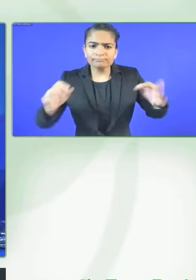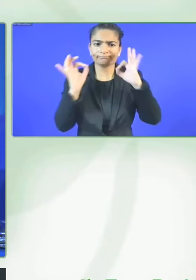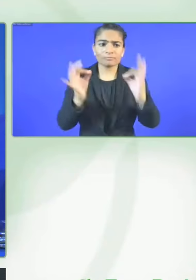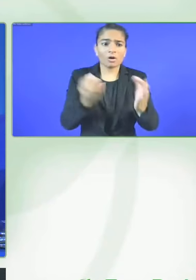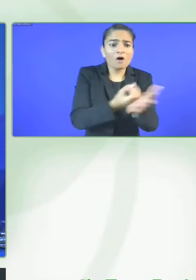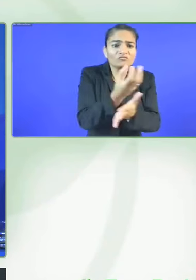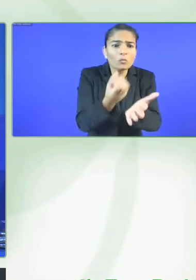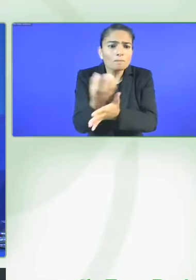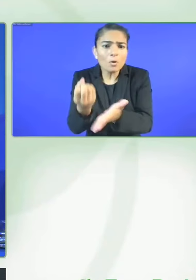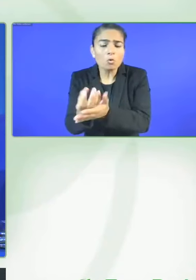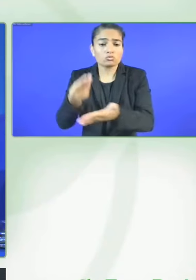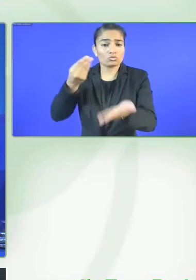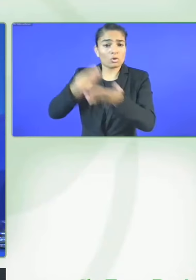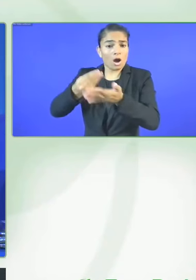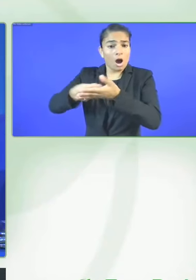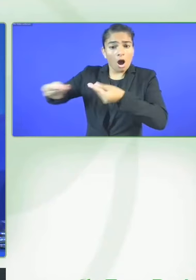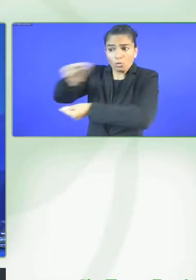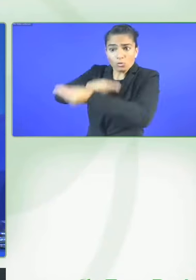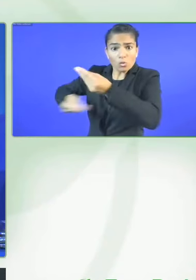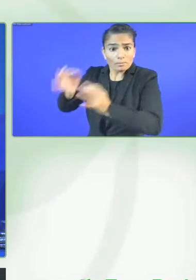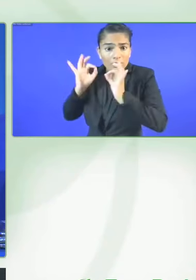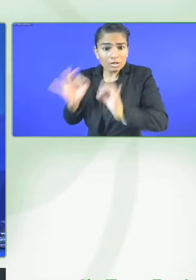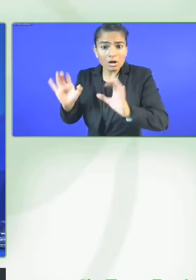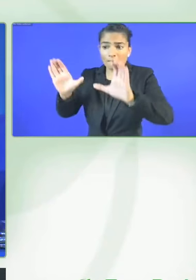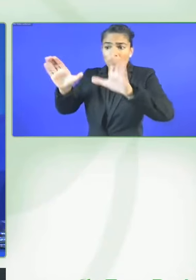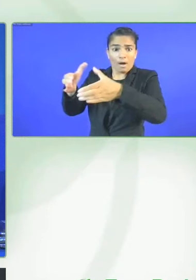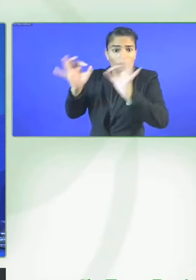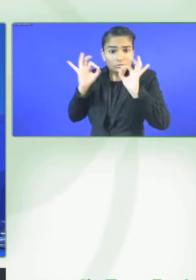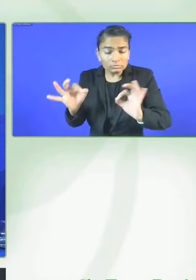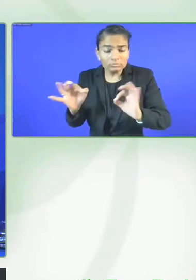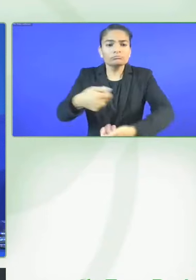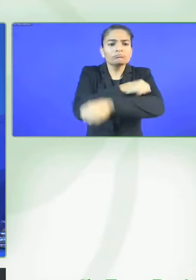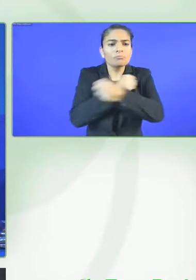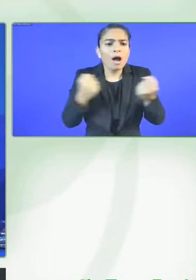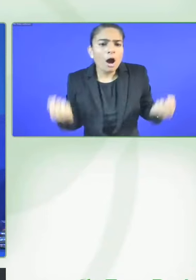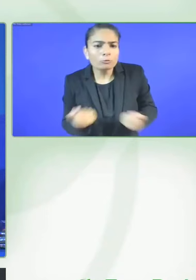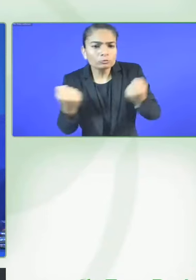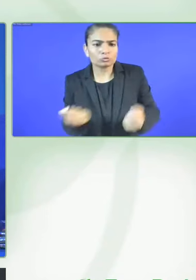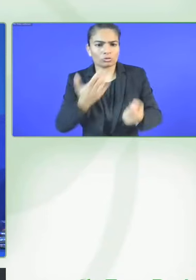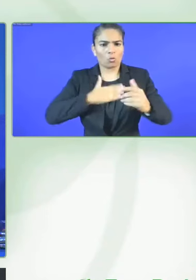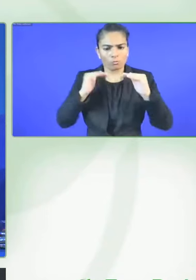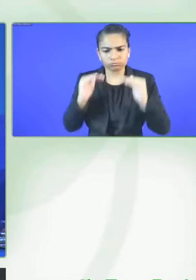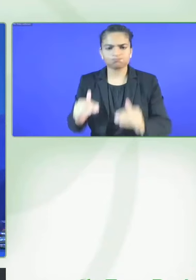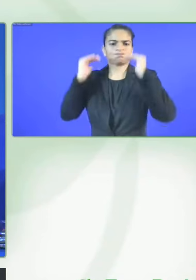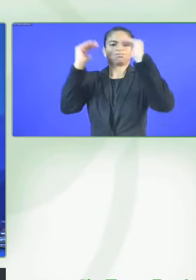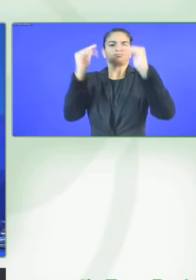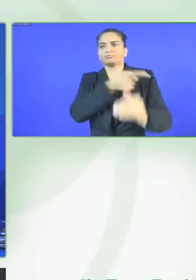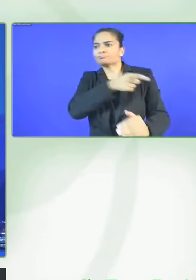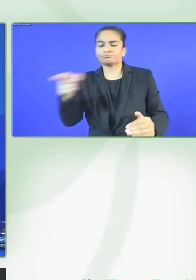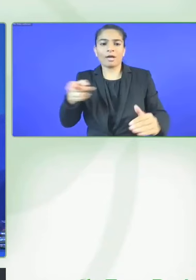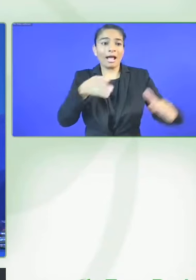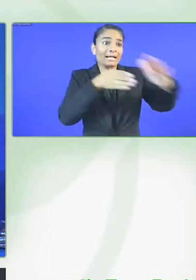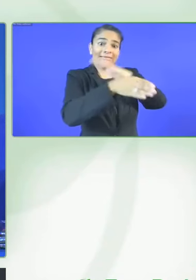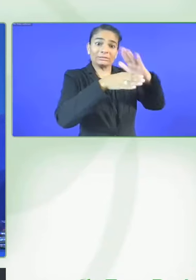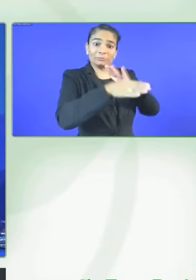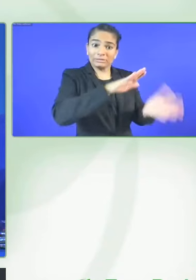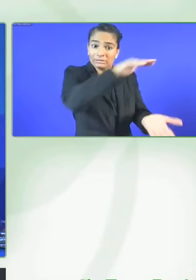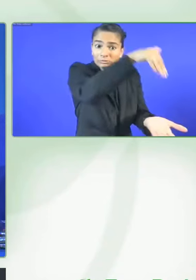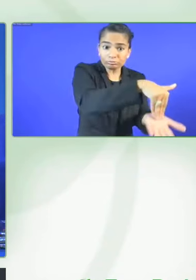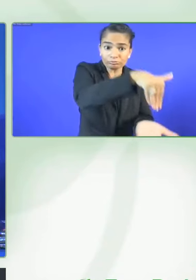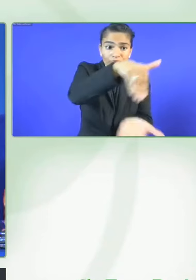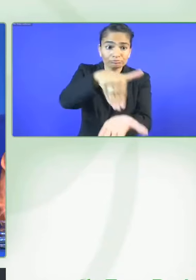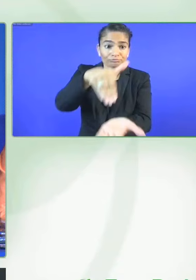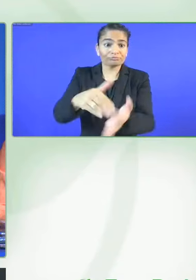claim with regard to the specific violation. After these inspections, according to this Amendment